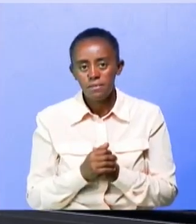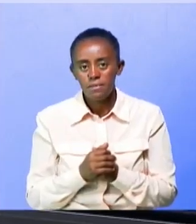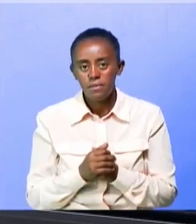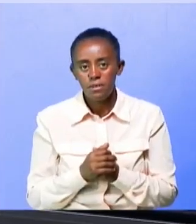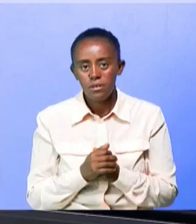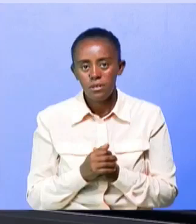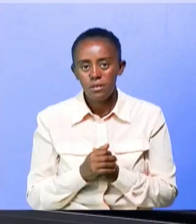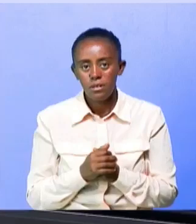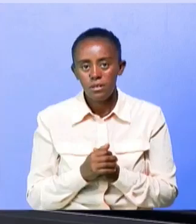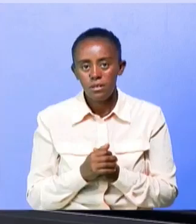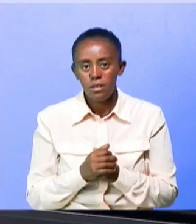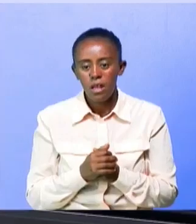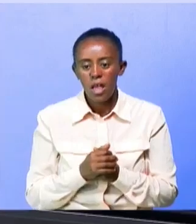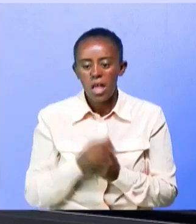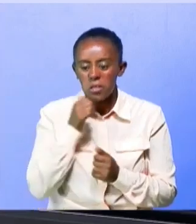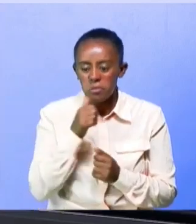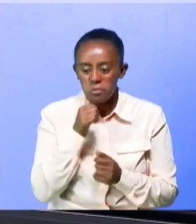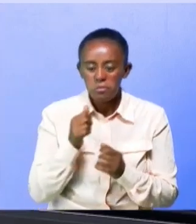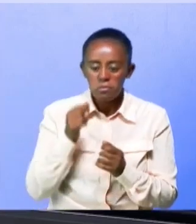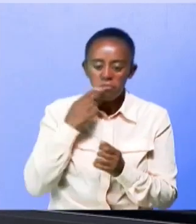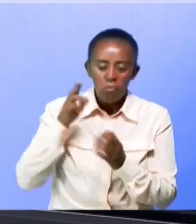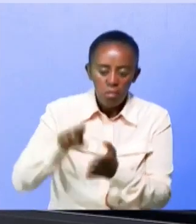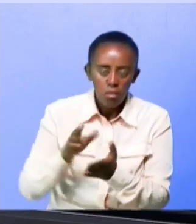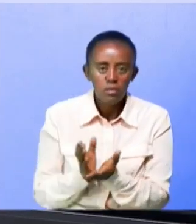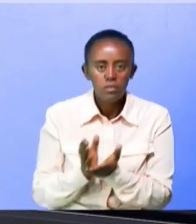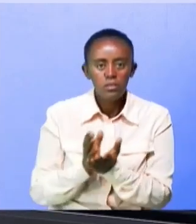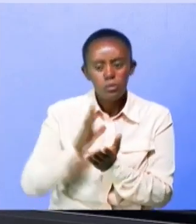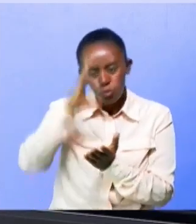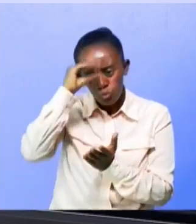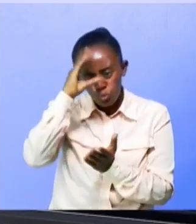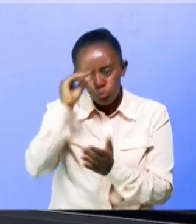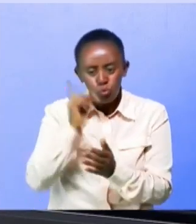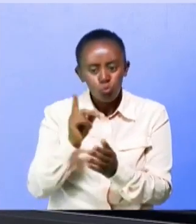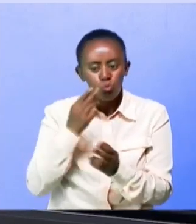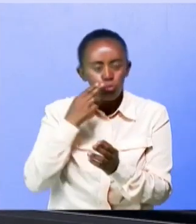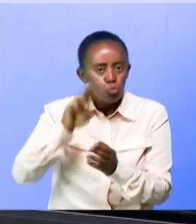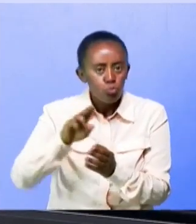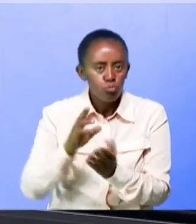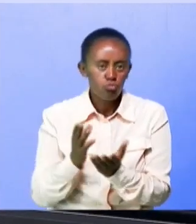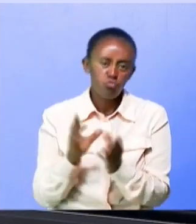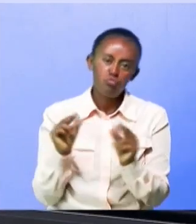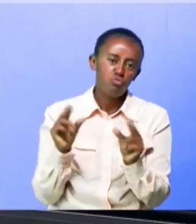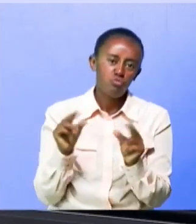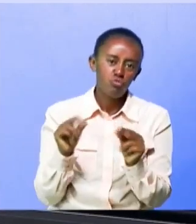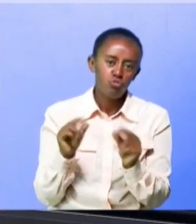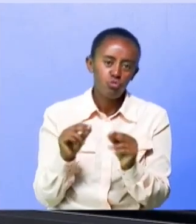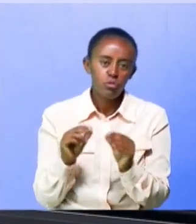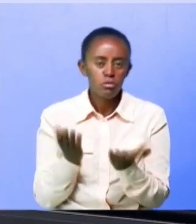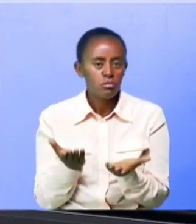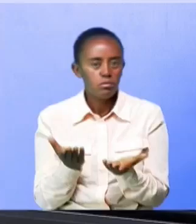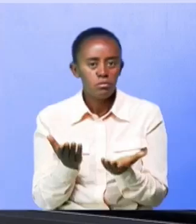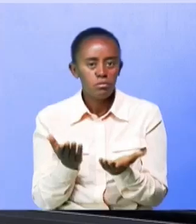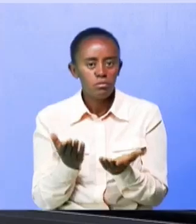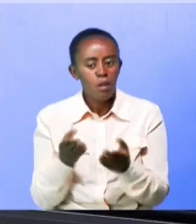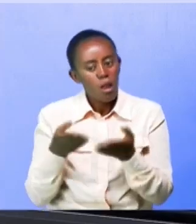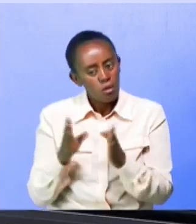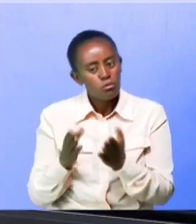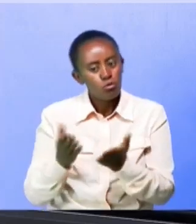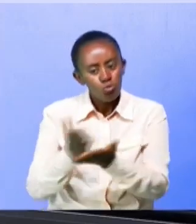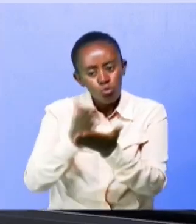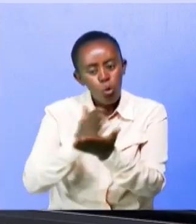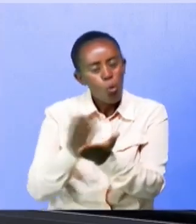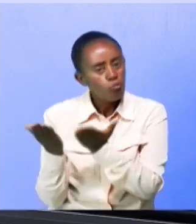Don't specific. This job belongs to men. This job belongs to that is women. Let them enjoy and let them